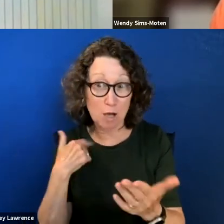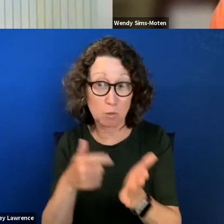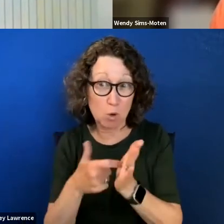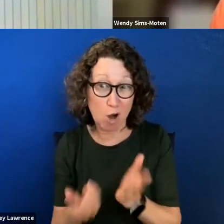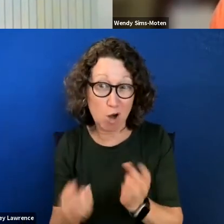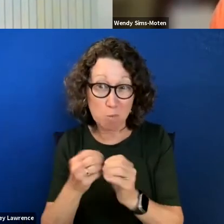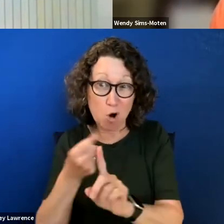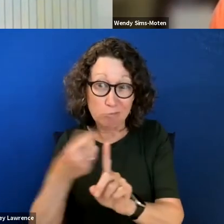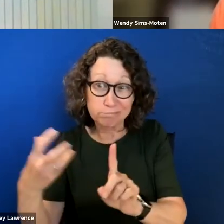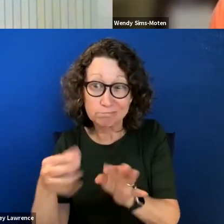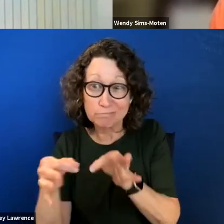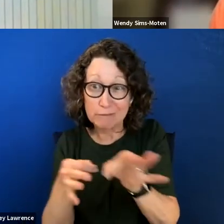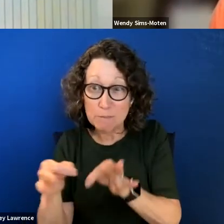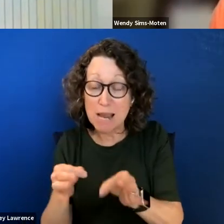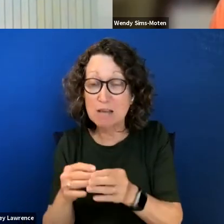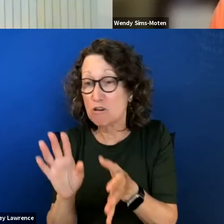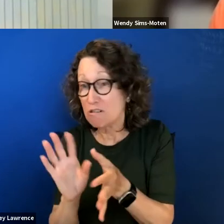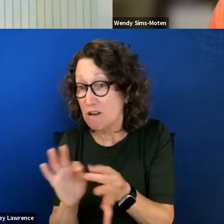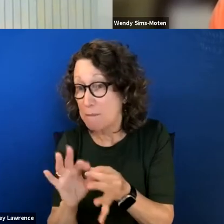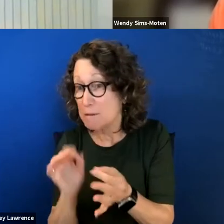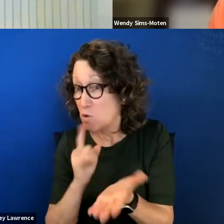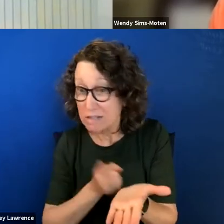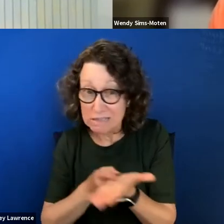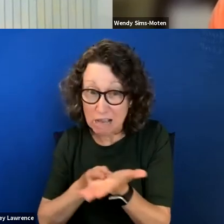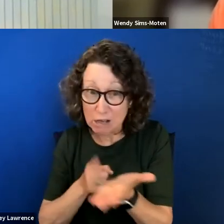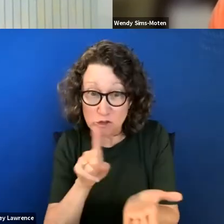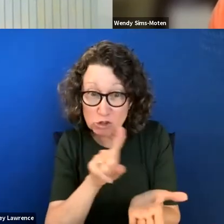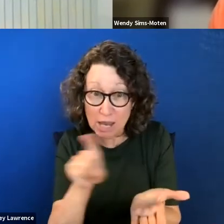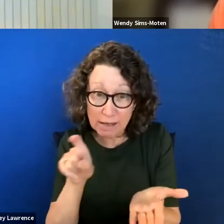more information, comments, or discussion?